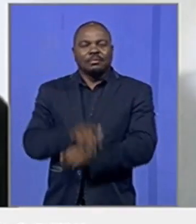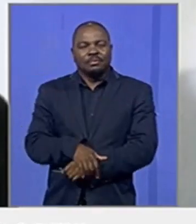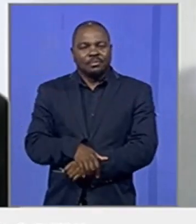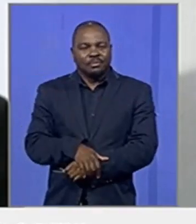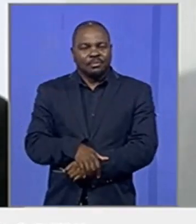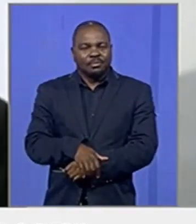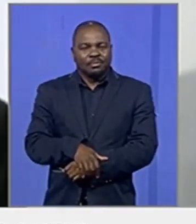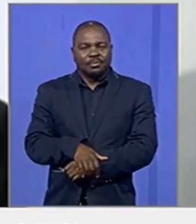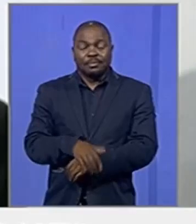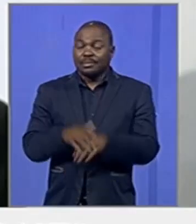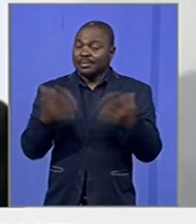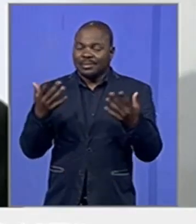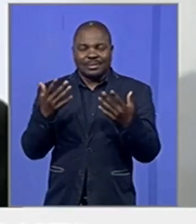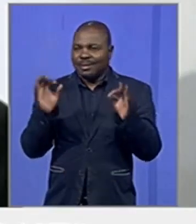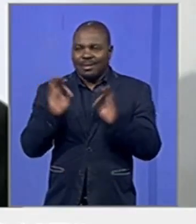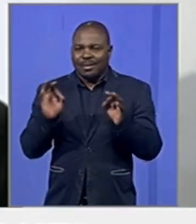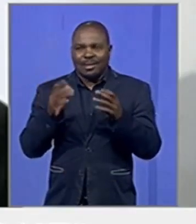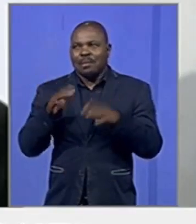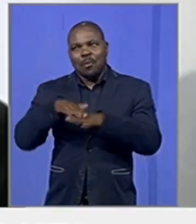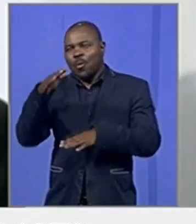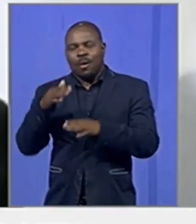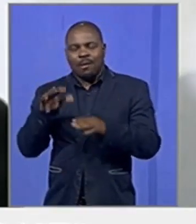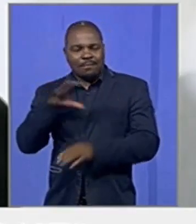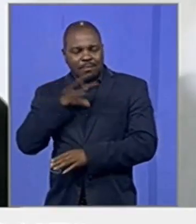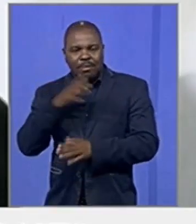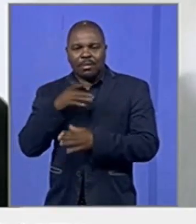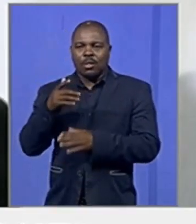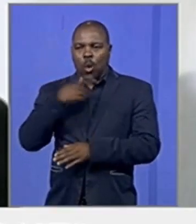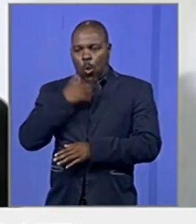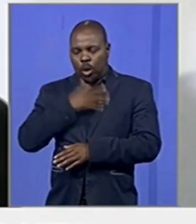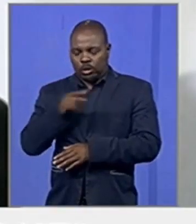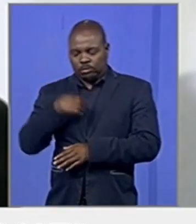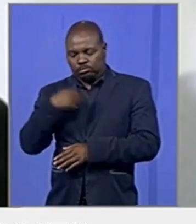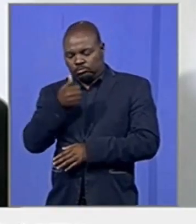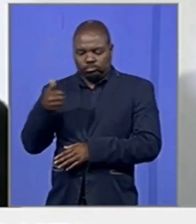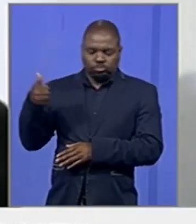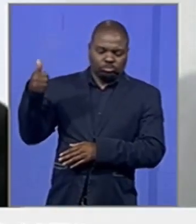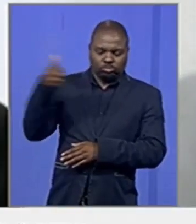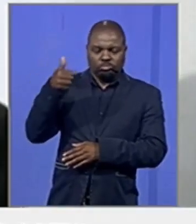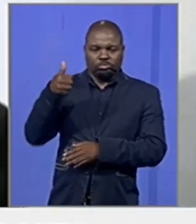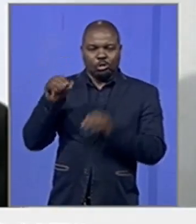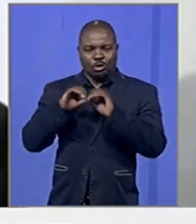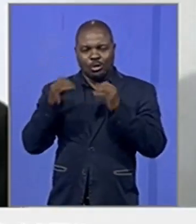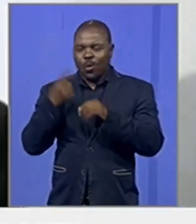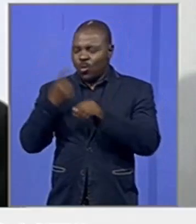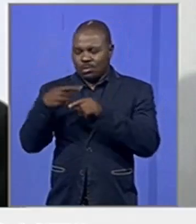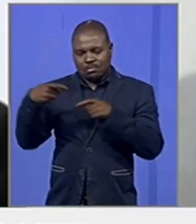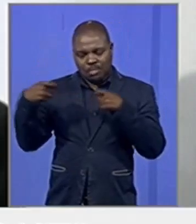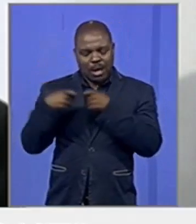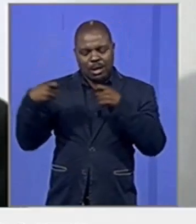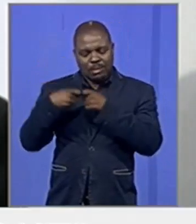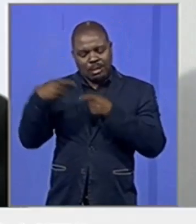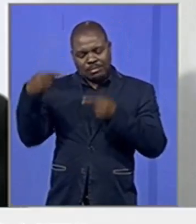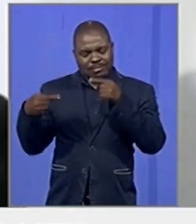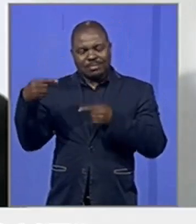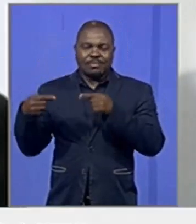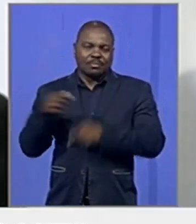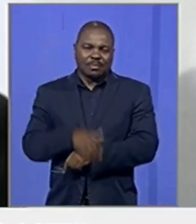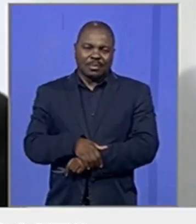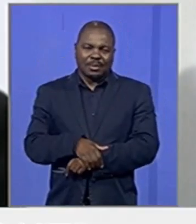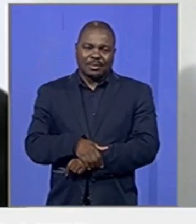and nothing else but to be the leader of the party. And